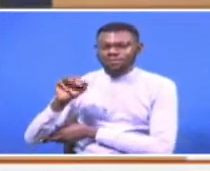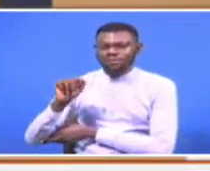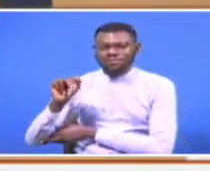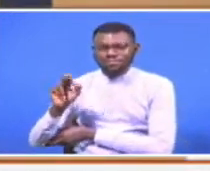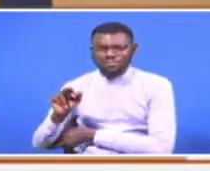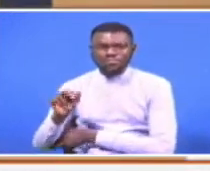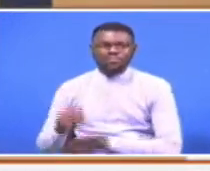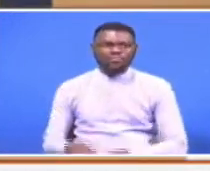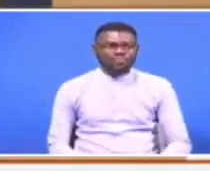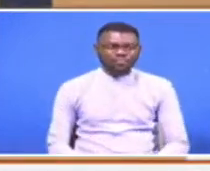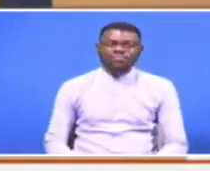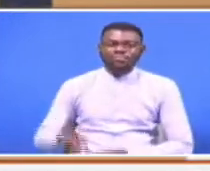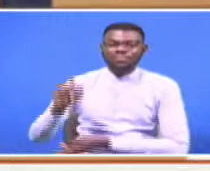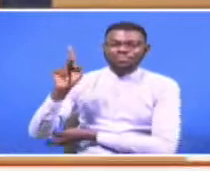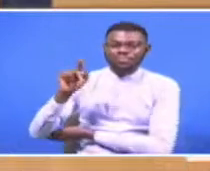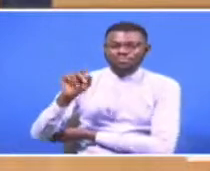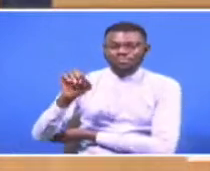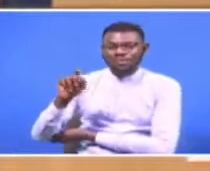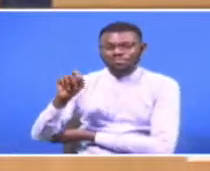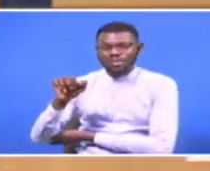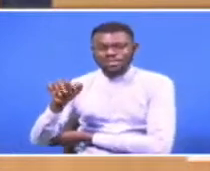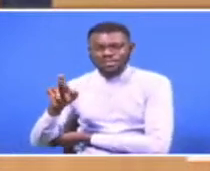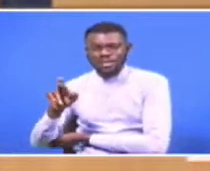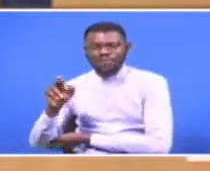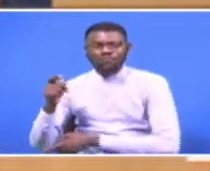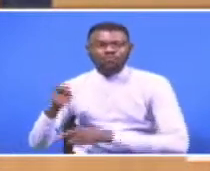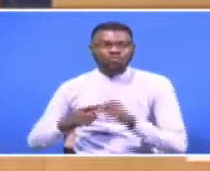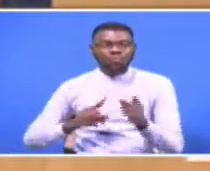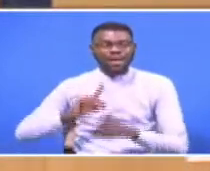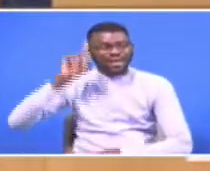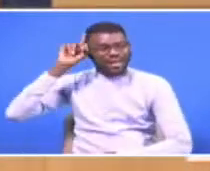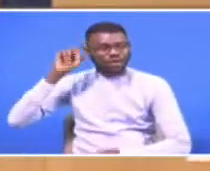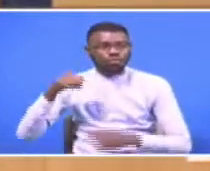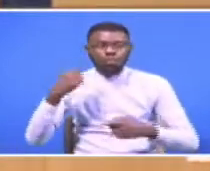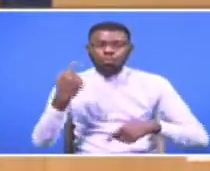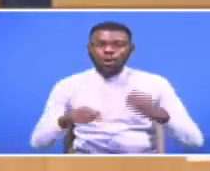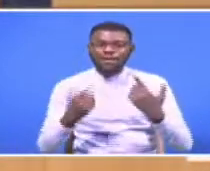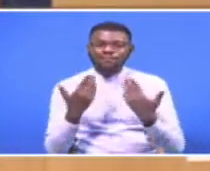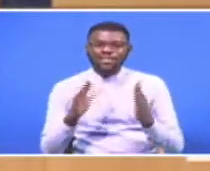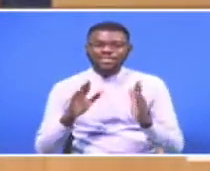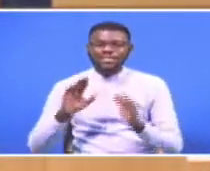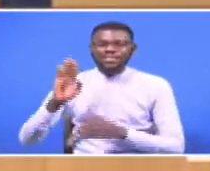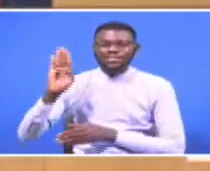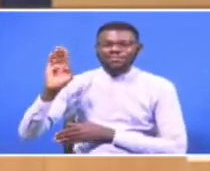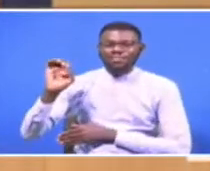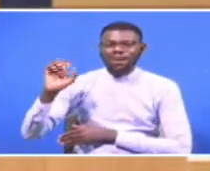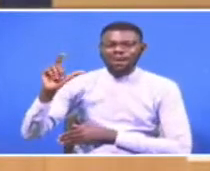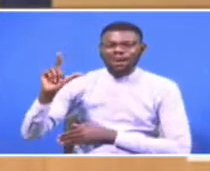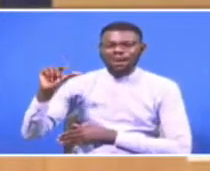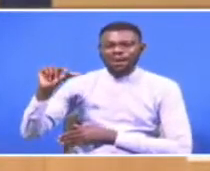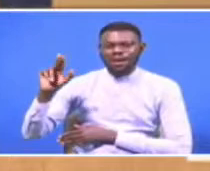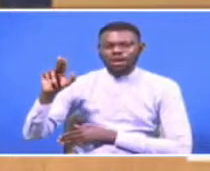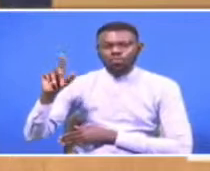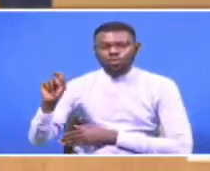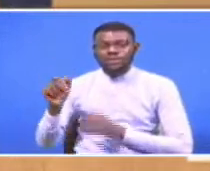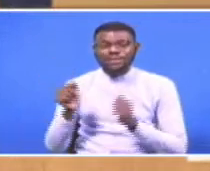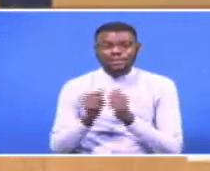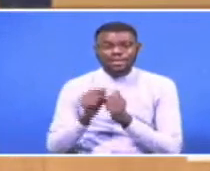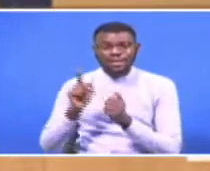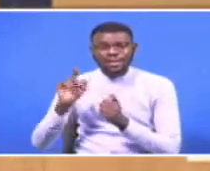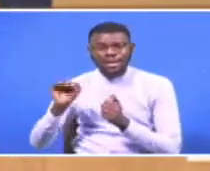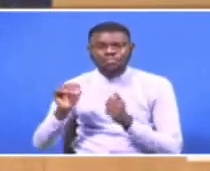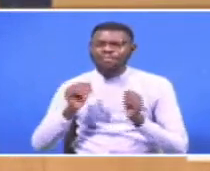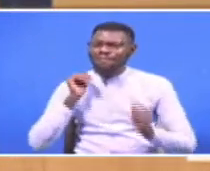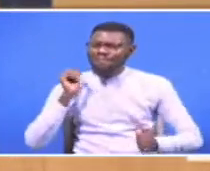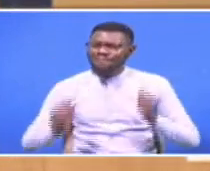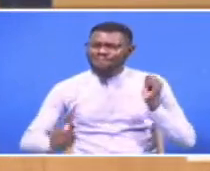Moving on, Peter Mwaniki from Nyandarua County today won the Belgut 10-kilometer road race. Mwaniki completed